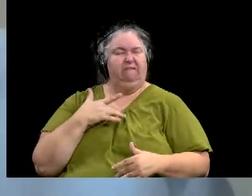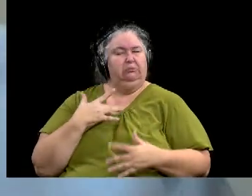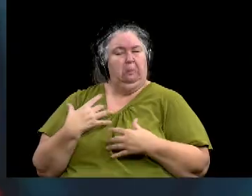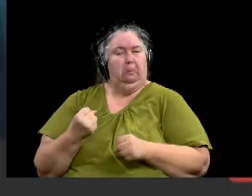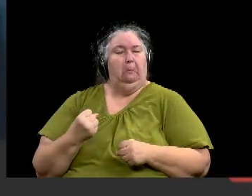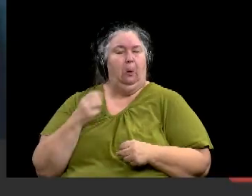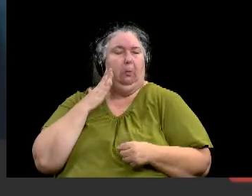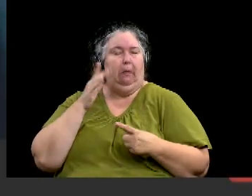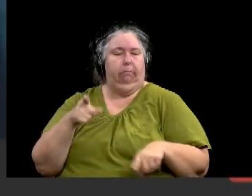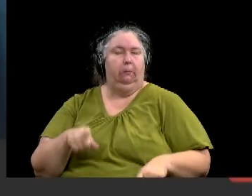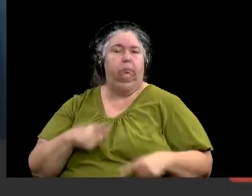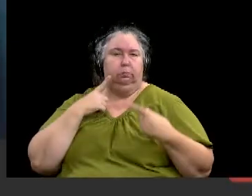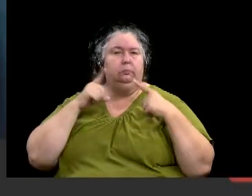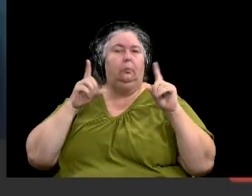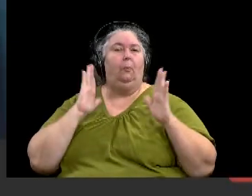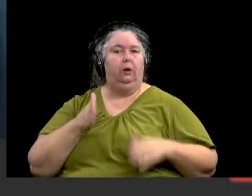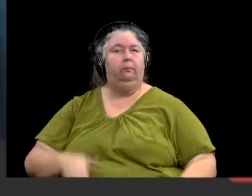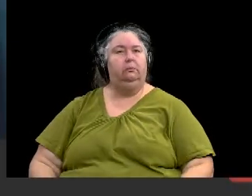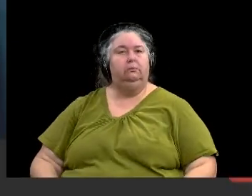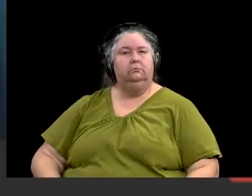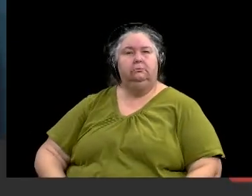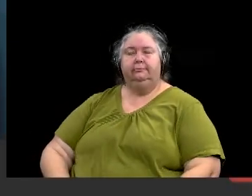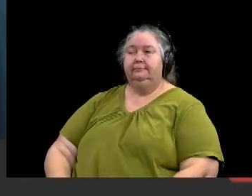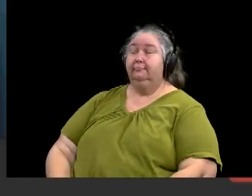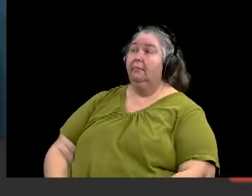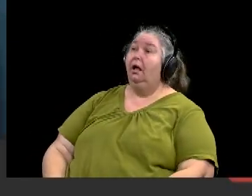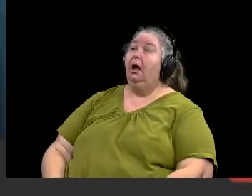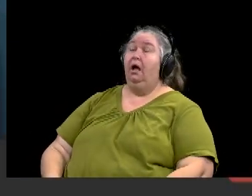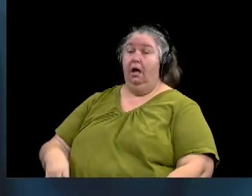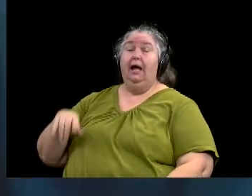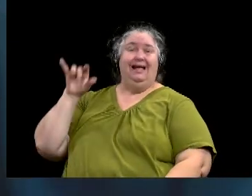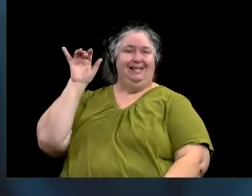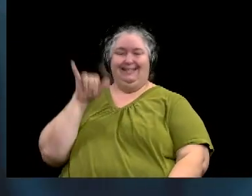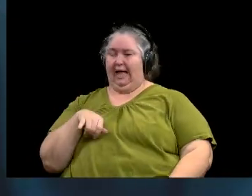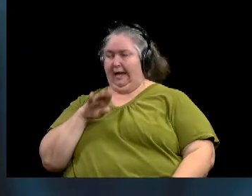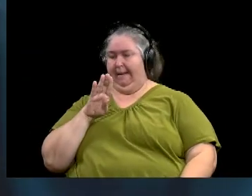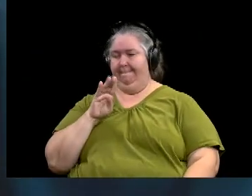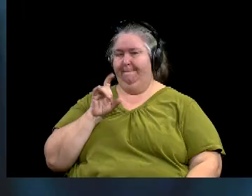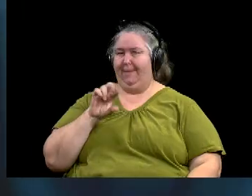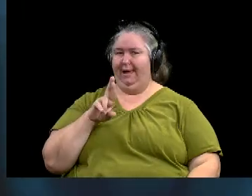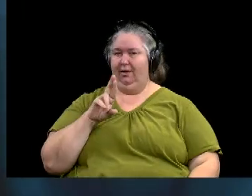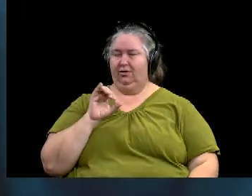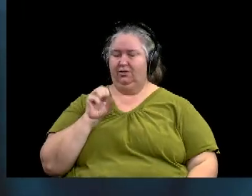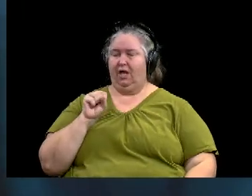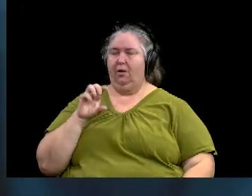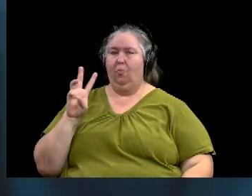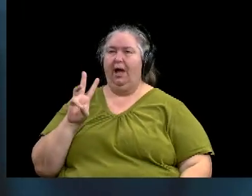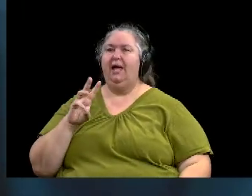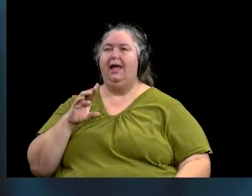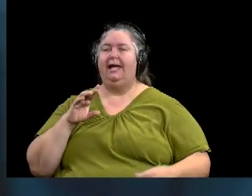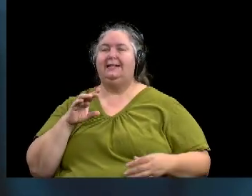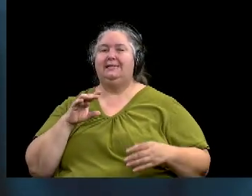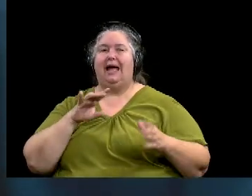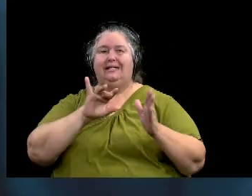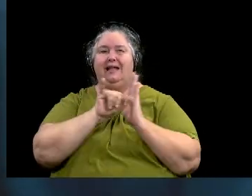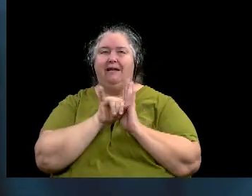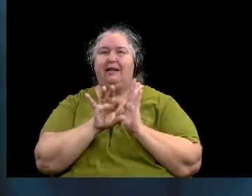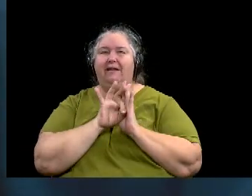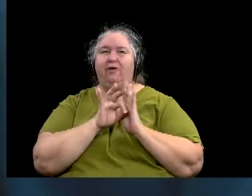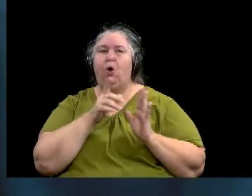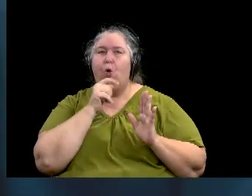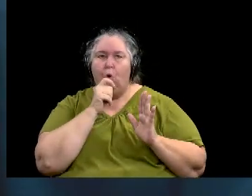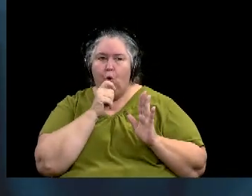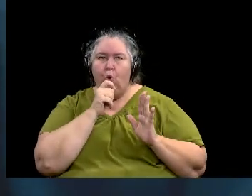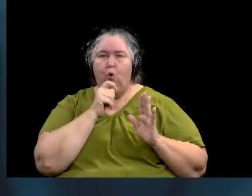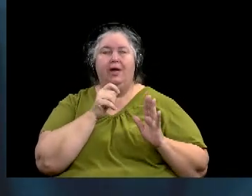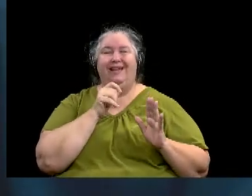Yeah, same for Baylor Scott and White Hillcrest. It's a matter of identifying who are the frontline workers, which doesn't just mean doctors and nurses, as Dr. Haskett eloquently